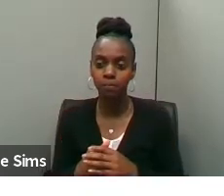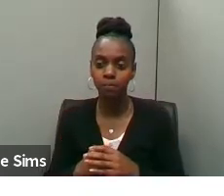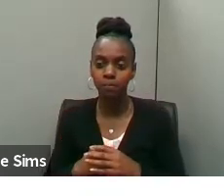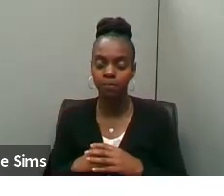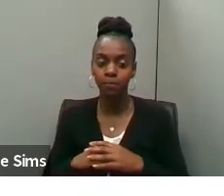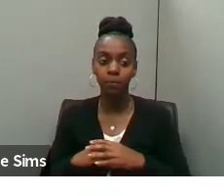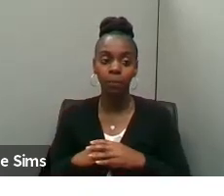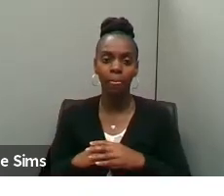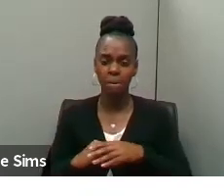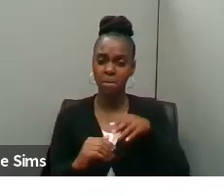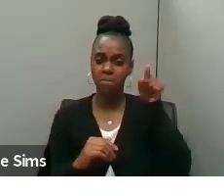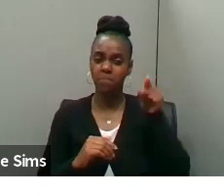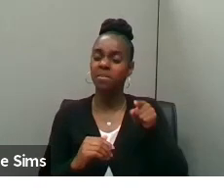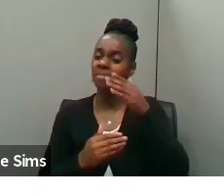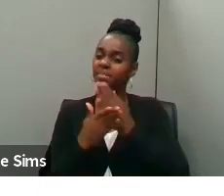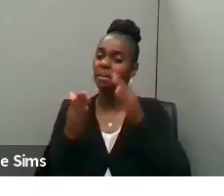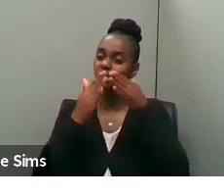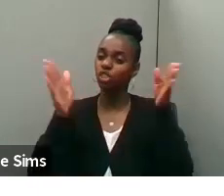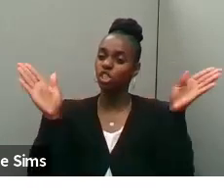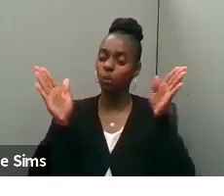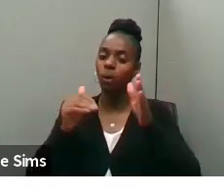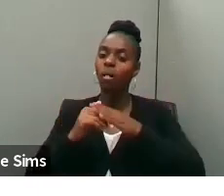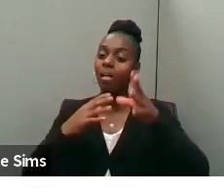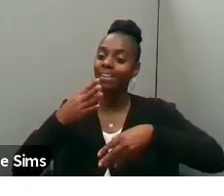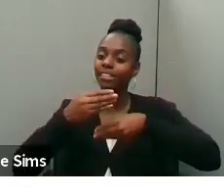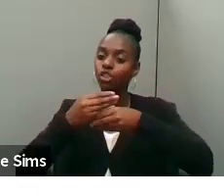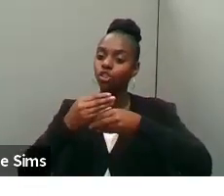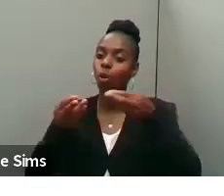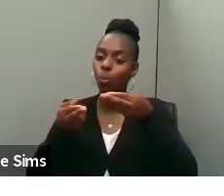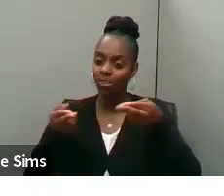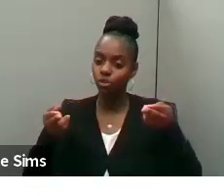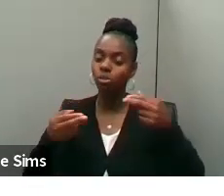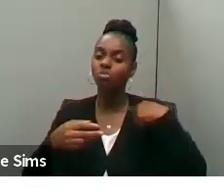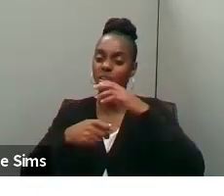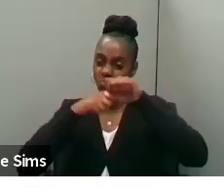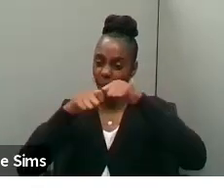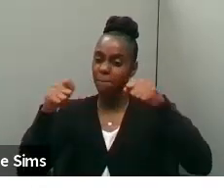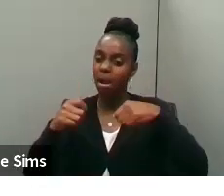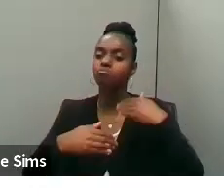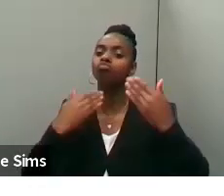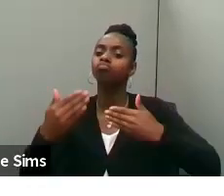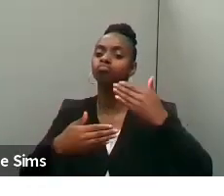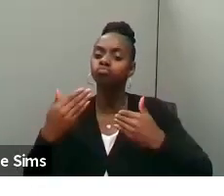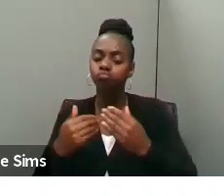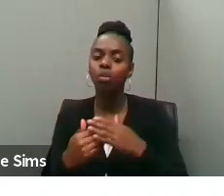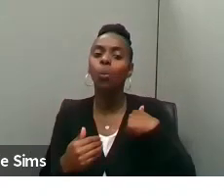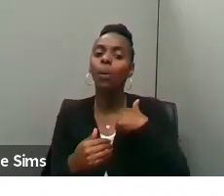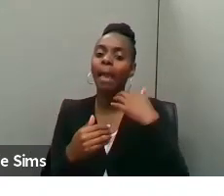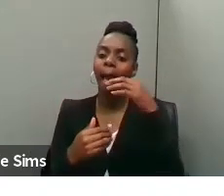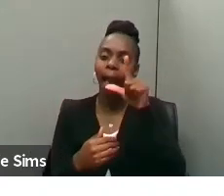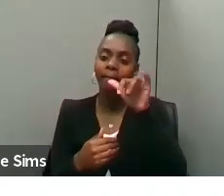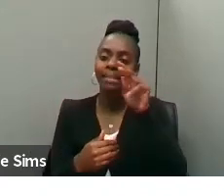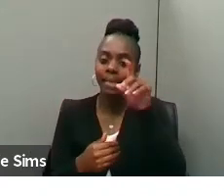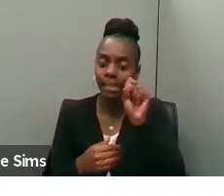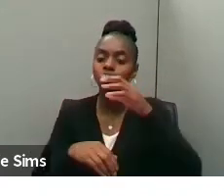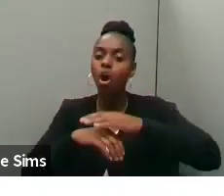So these are just some general additional resources as we wrap up here. So we have links on this on